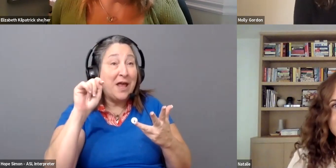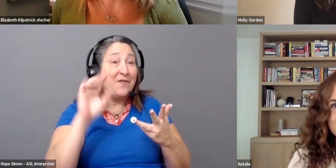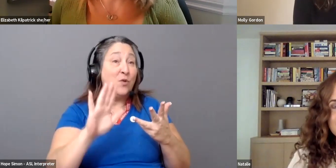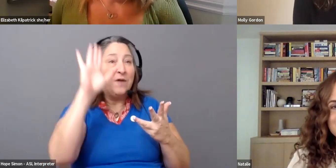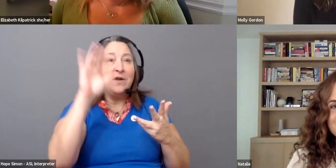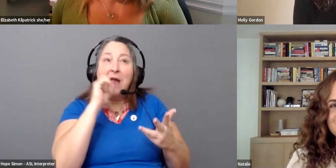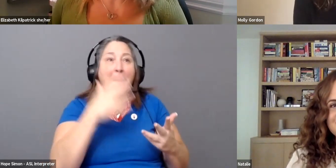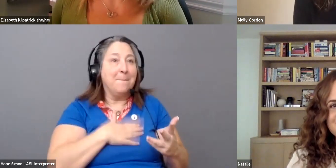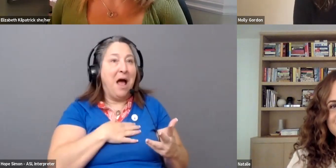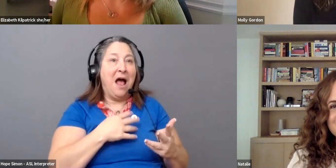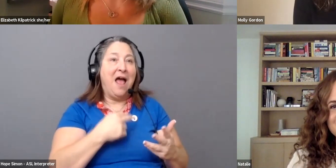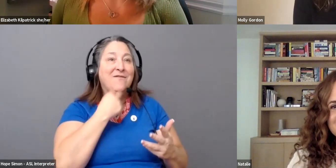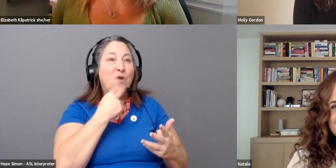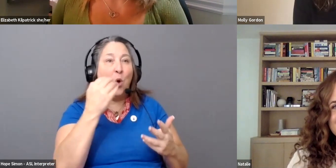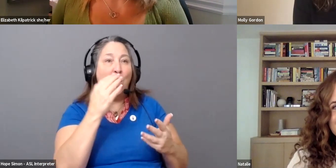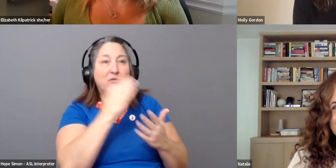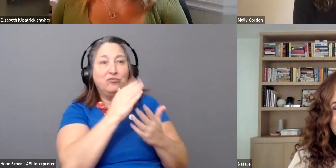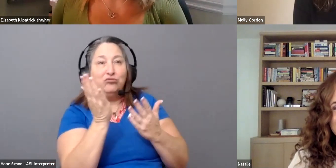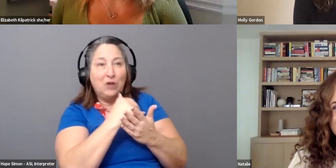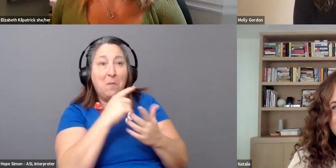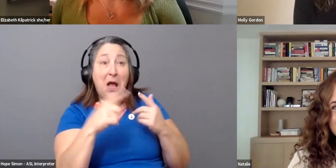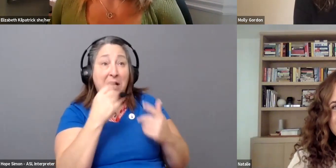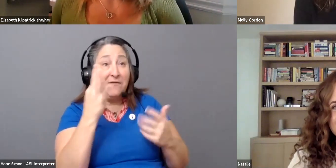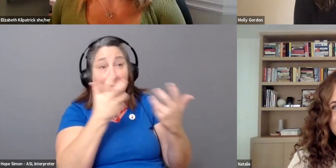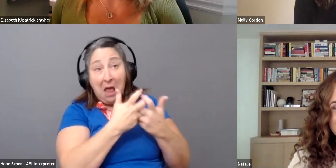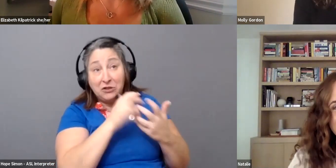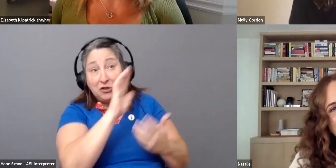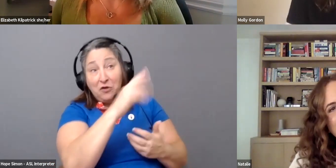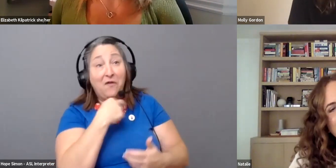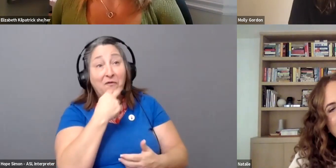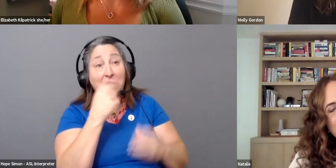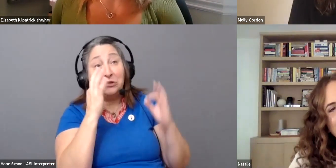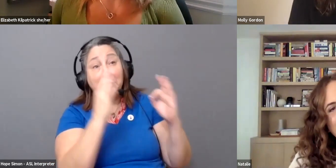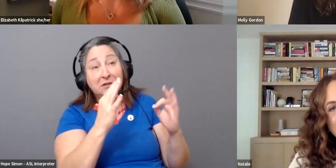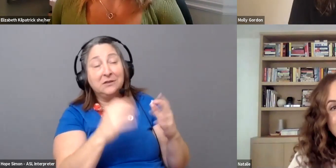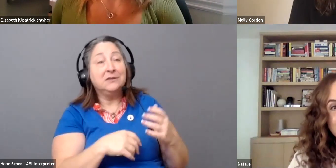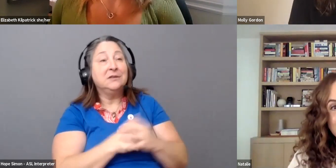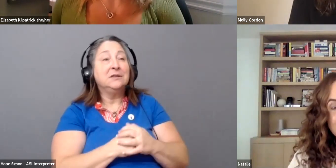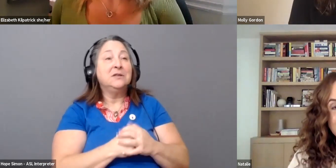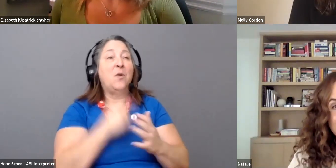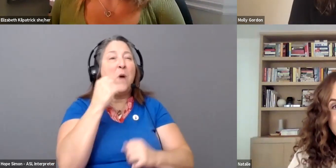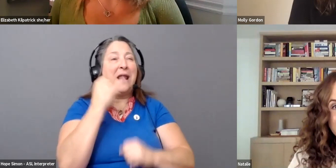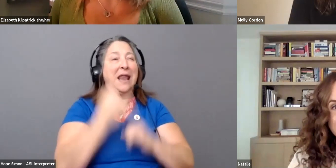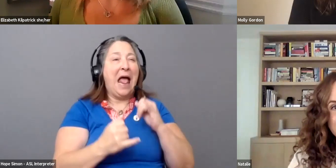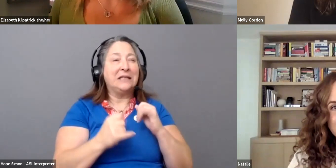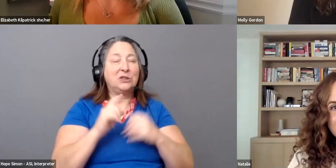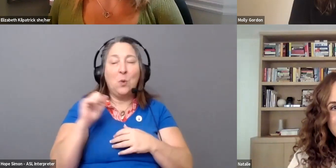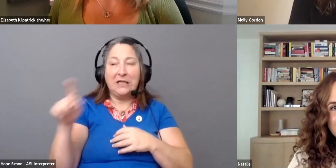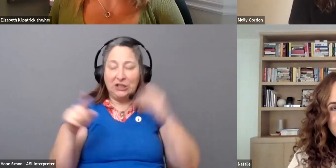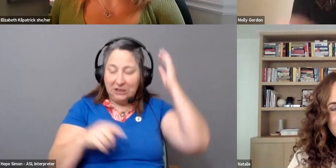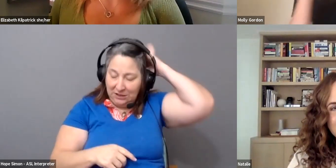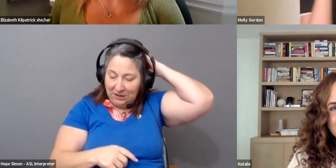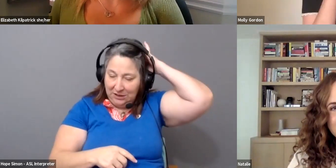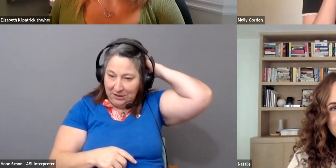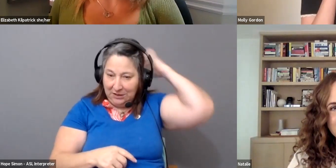heart. And I think I'm going to do one last question in here, which is,